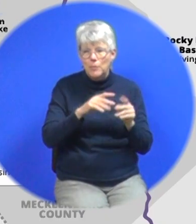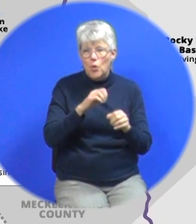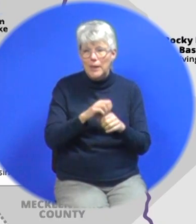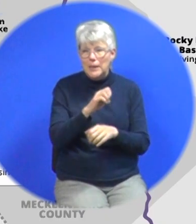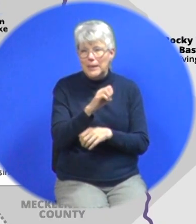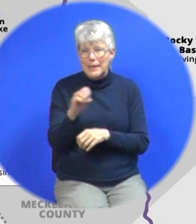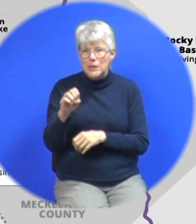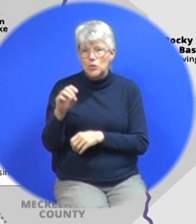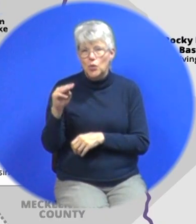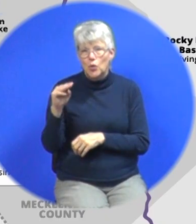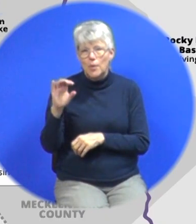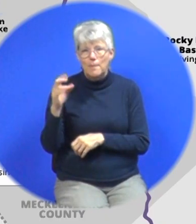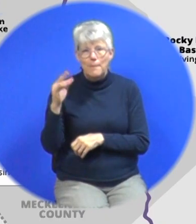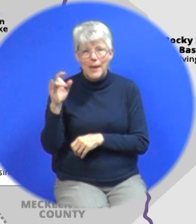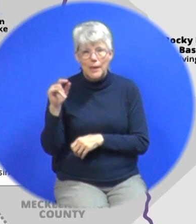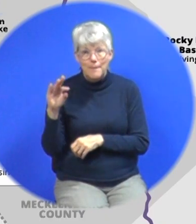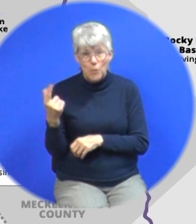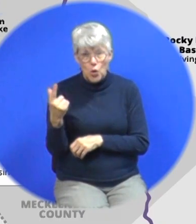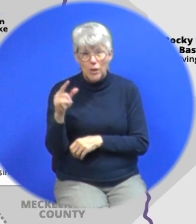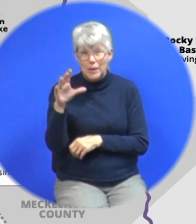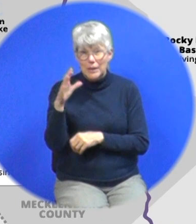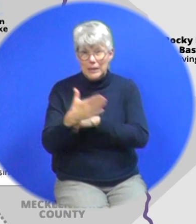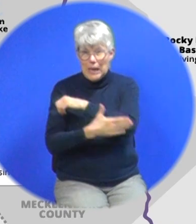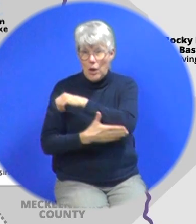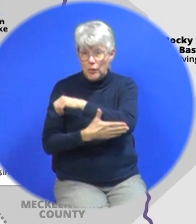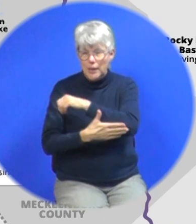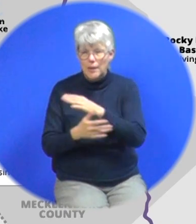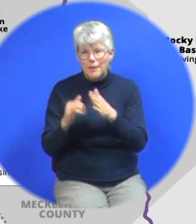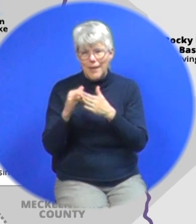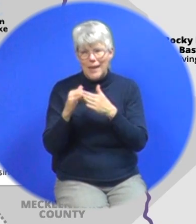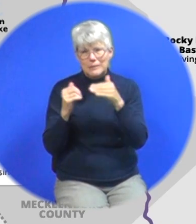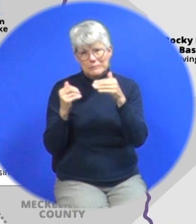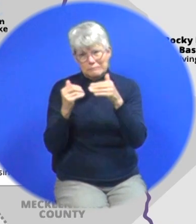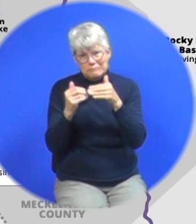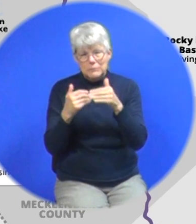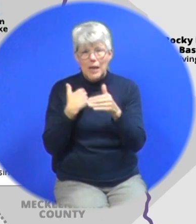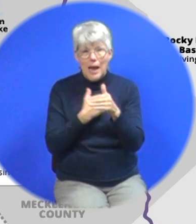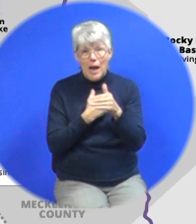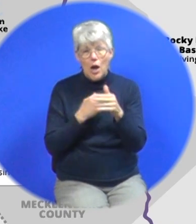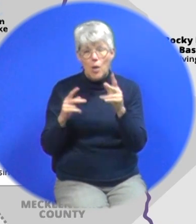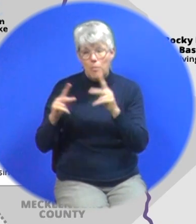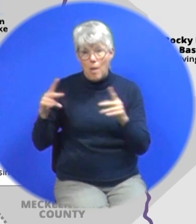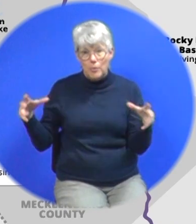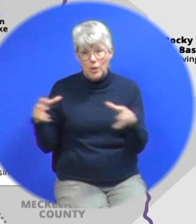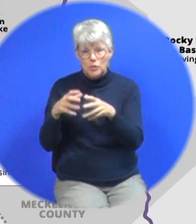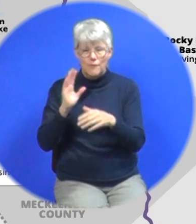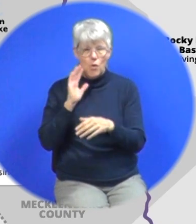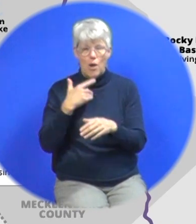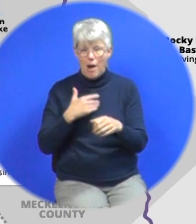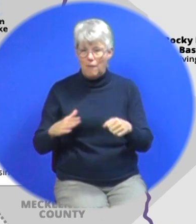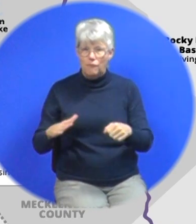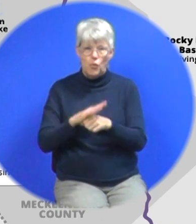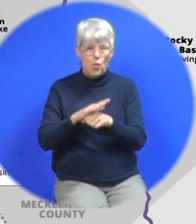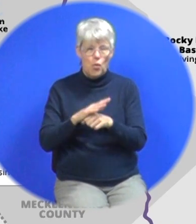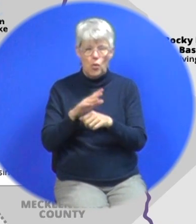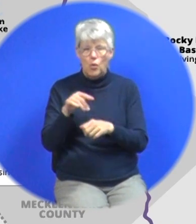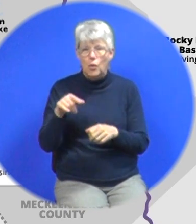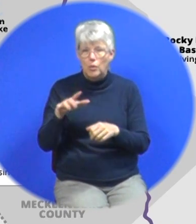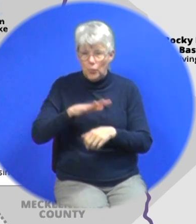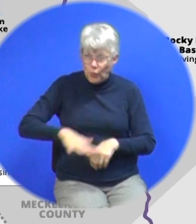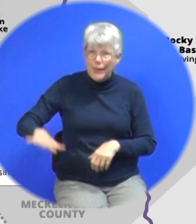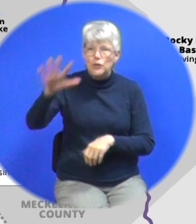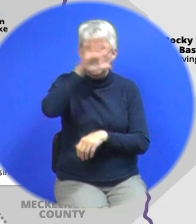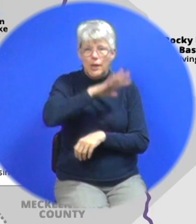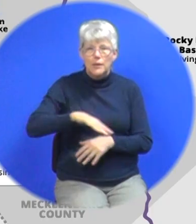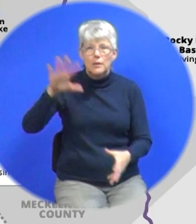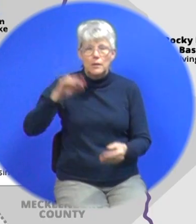Mecklenburg County. That's approaching what our population is for our entire region at 375,000